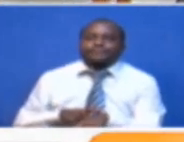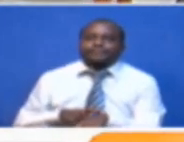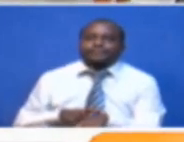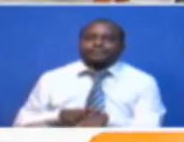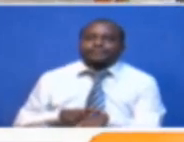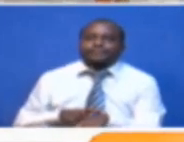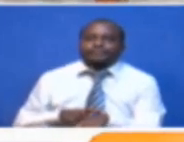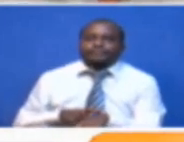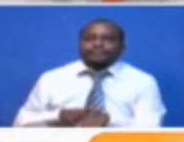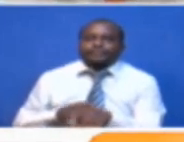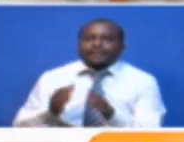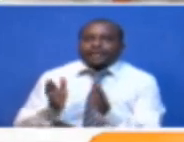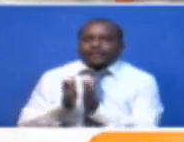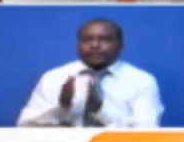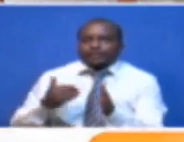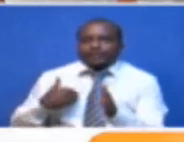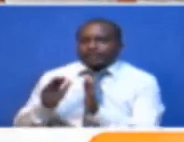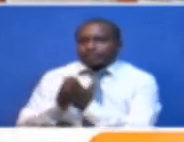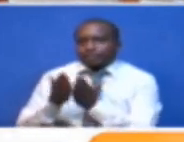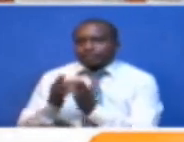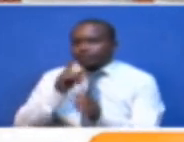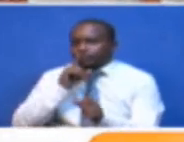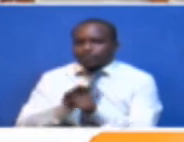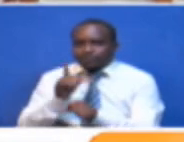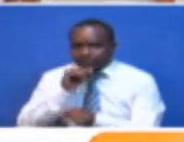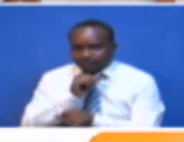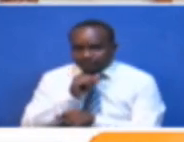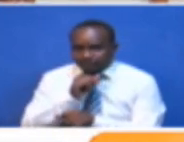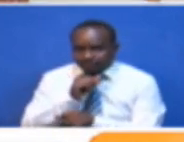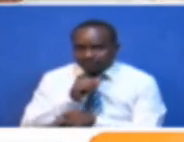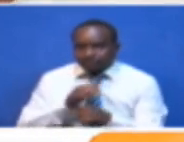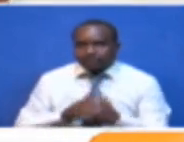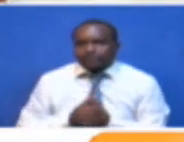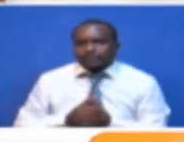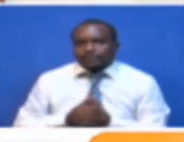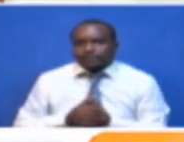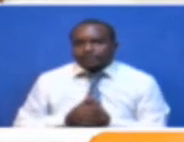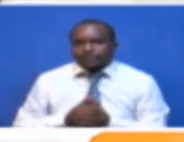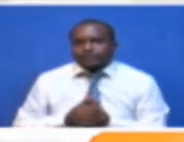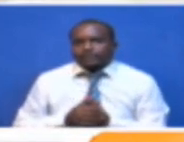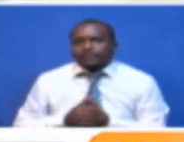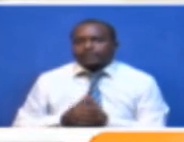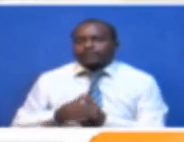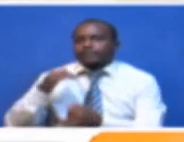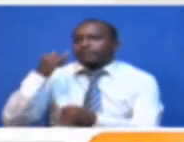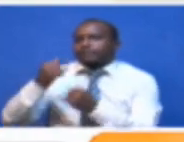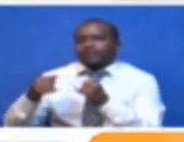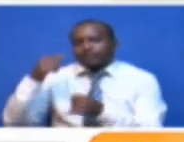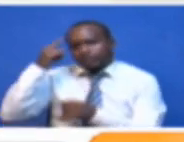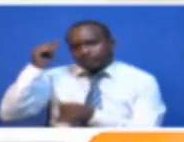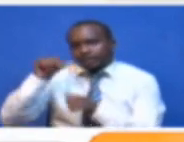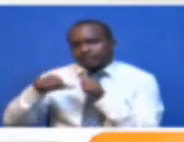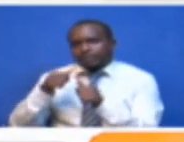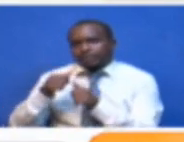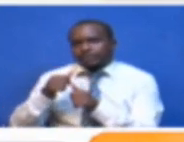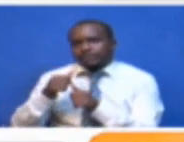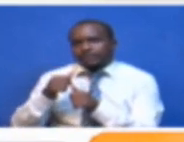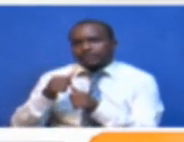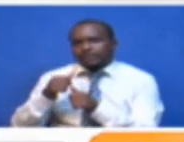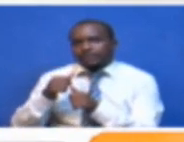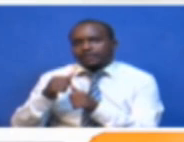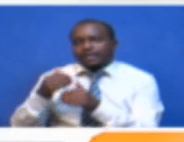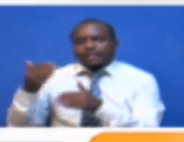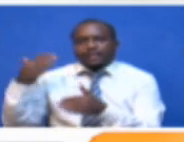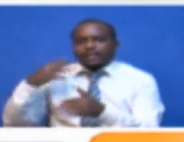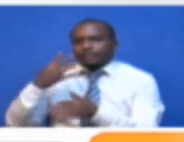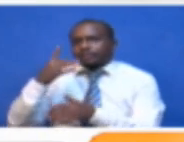you have that book to write, which you promised us already? Yes, I'm writing it already. Final thoughts about the last 41 years,